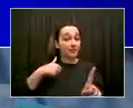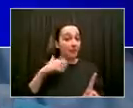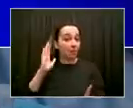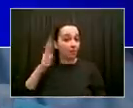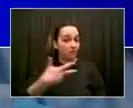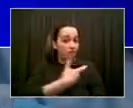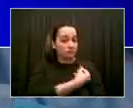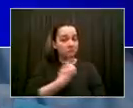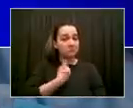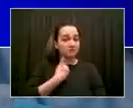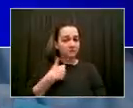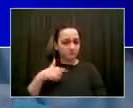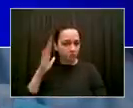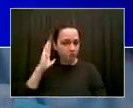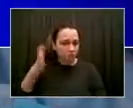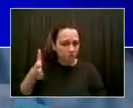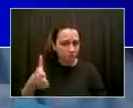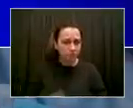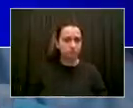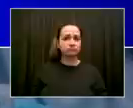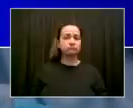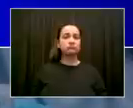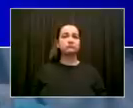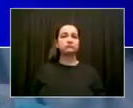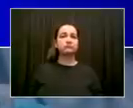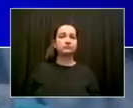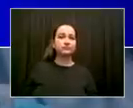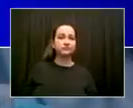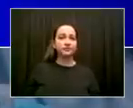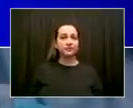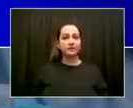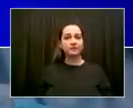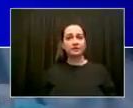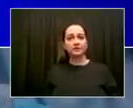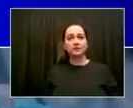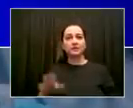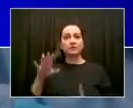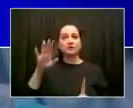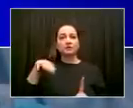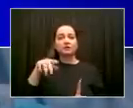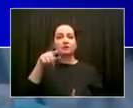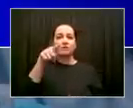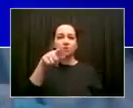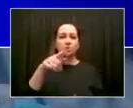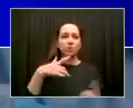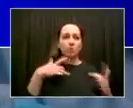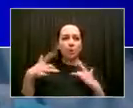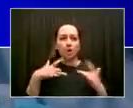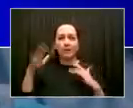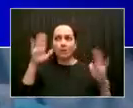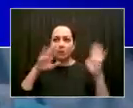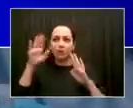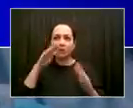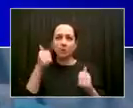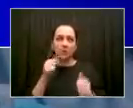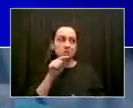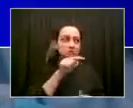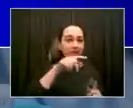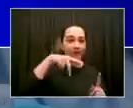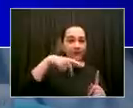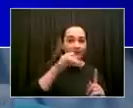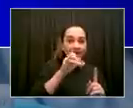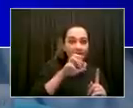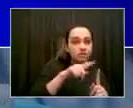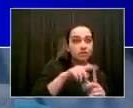get now. The best vaccine is the one that is available to protect you and your family. Now, we're going to be using the Johnson &